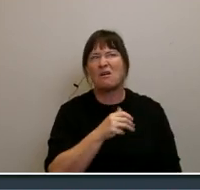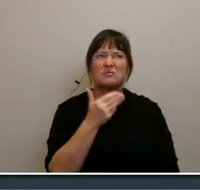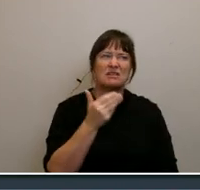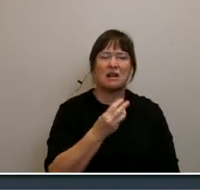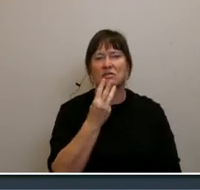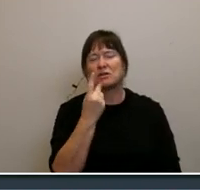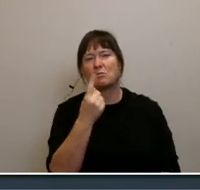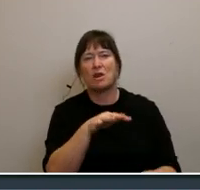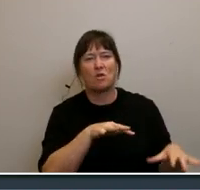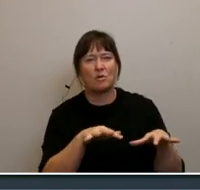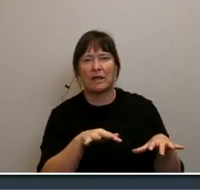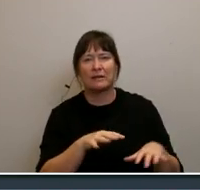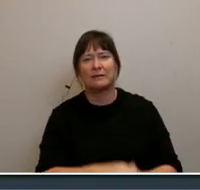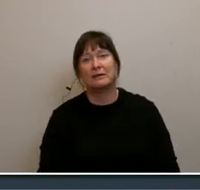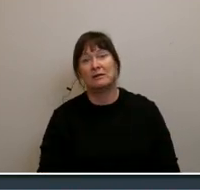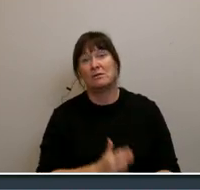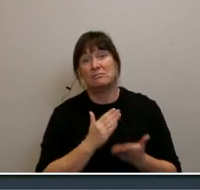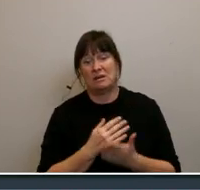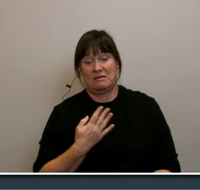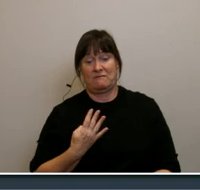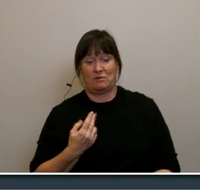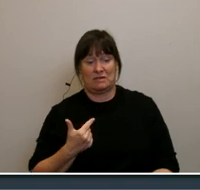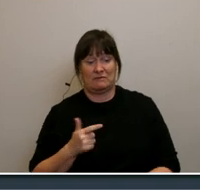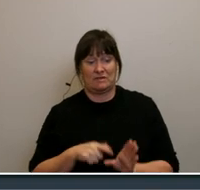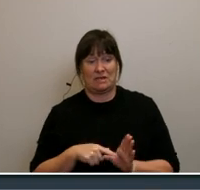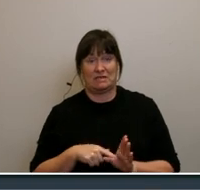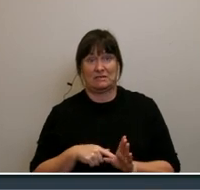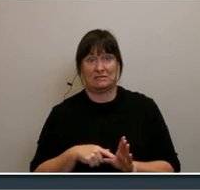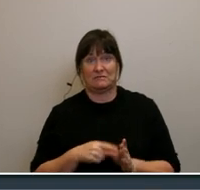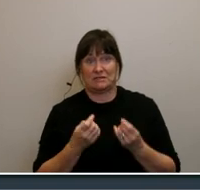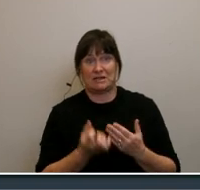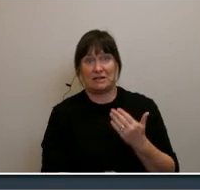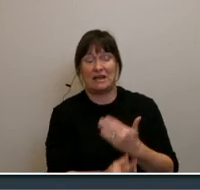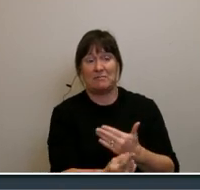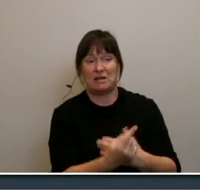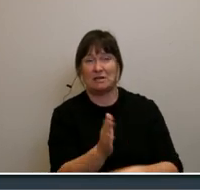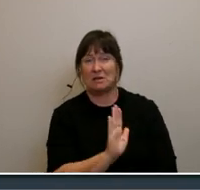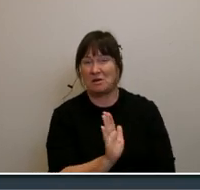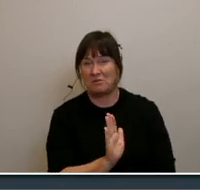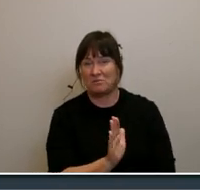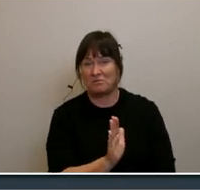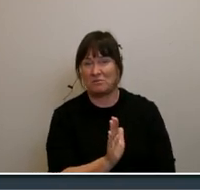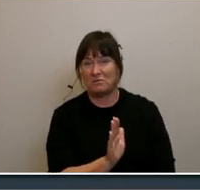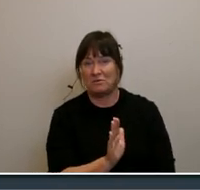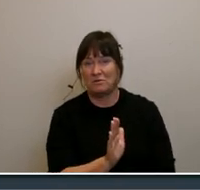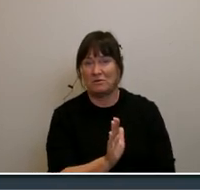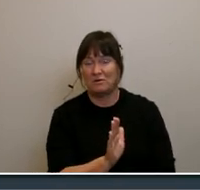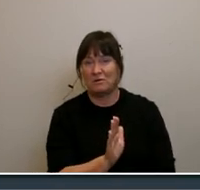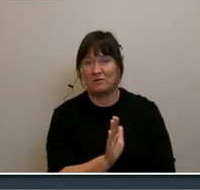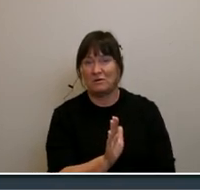that fundamentally it doesn't take 47 years for erosion to show up at the beach in the lee of